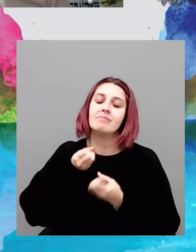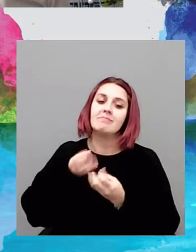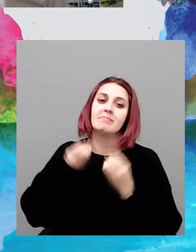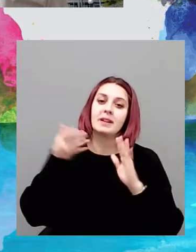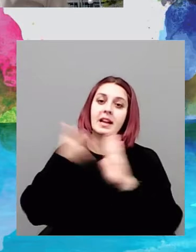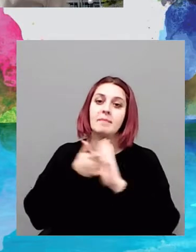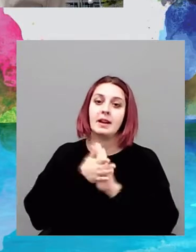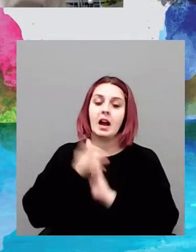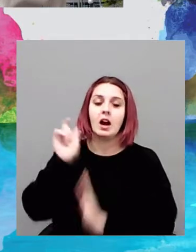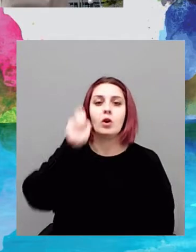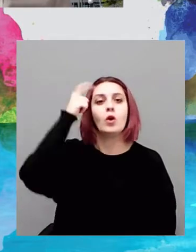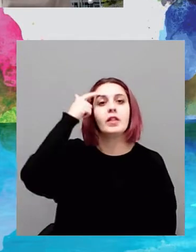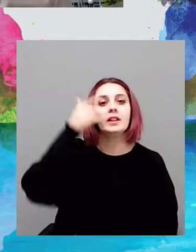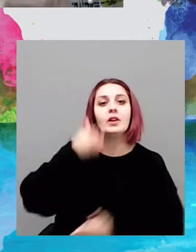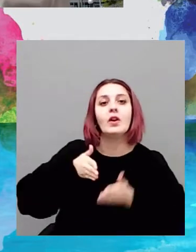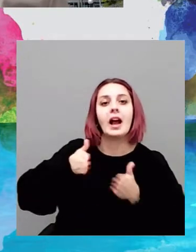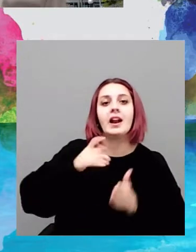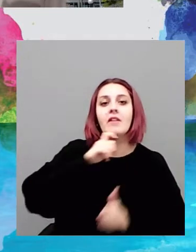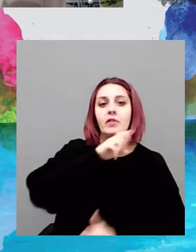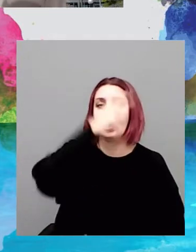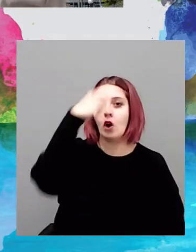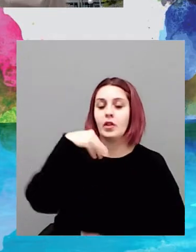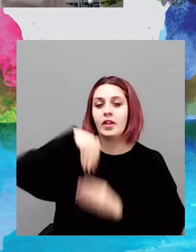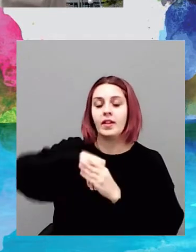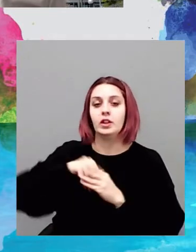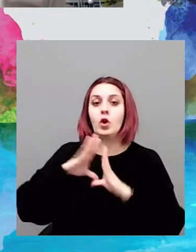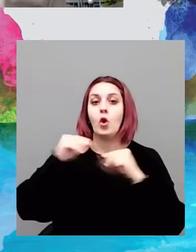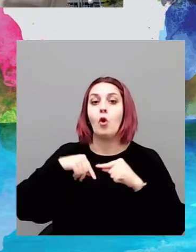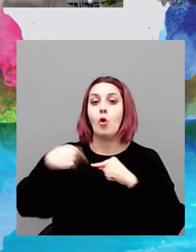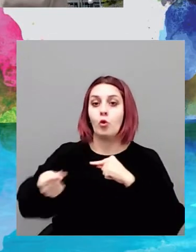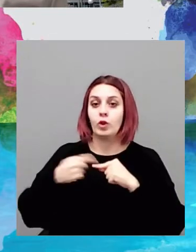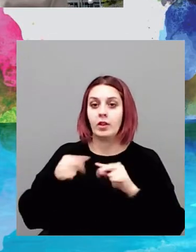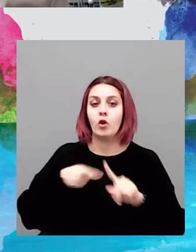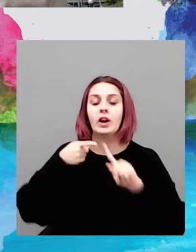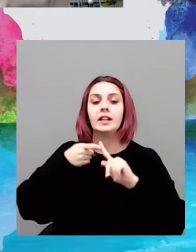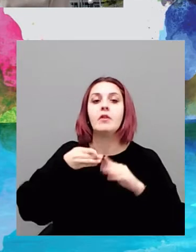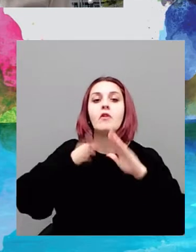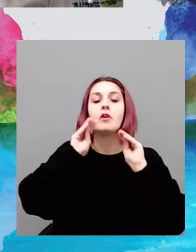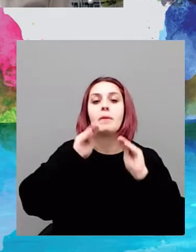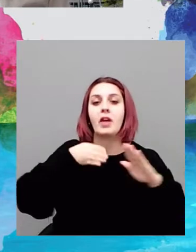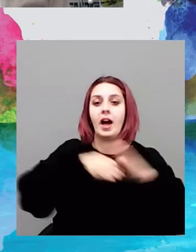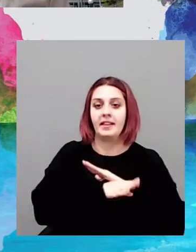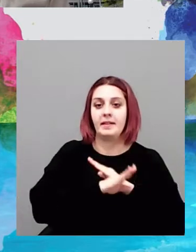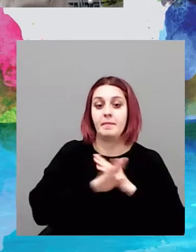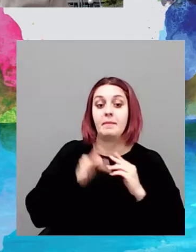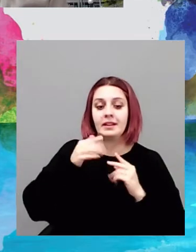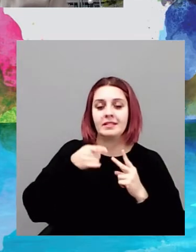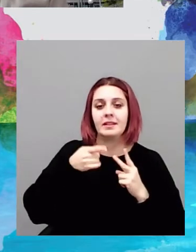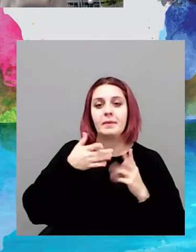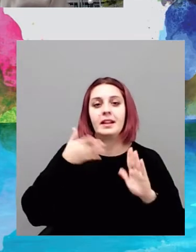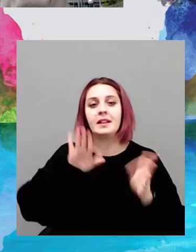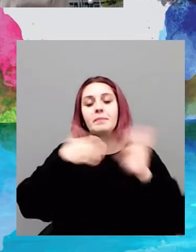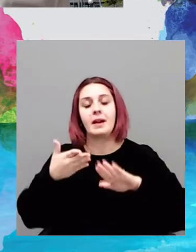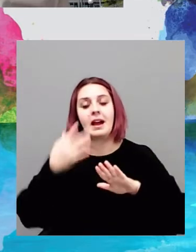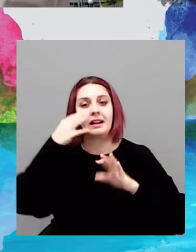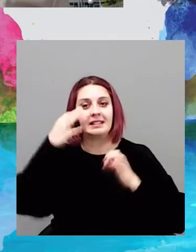about the concept of the Onte Foundation channel. This is through our